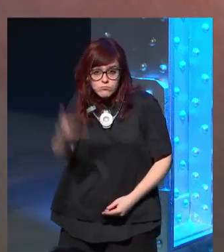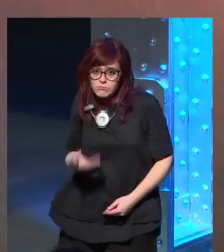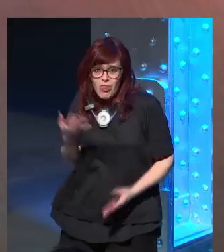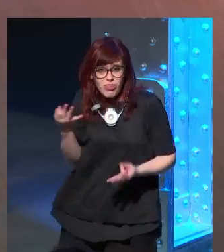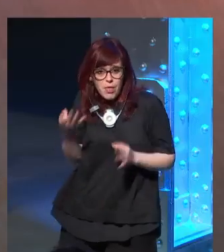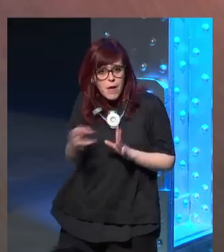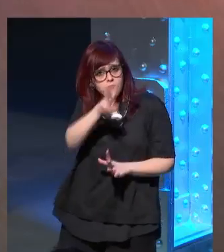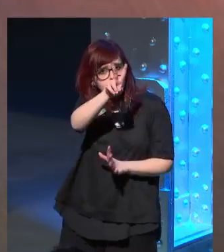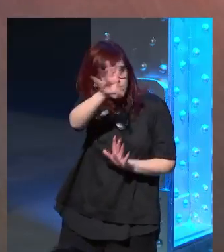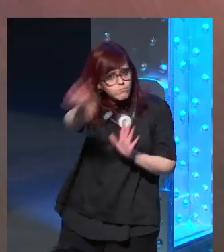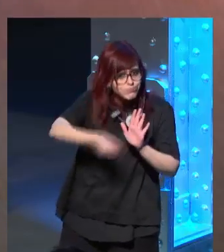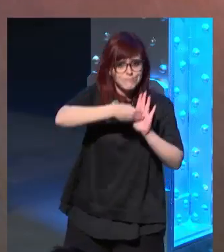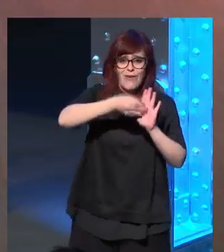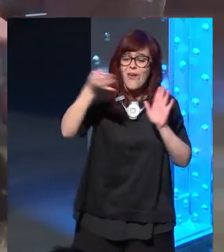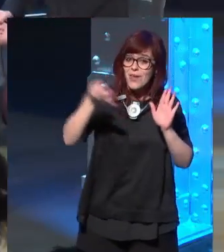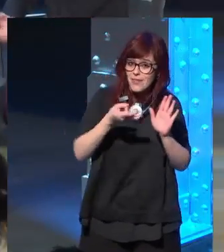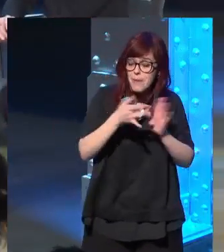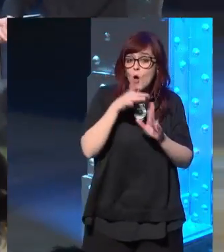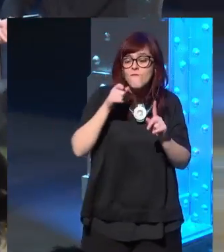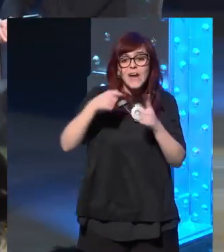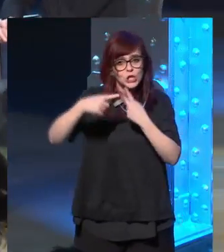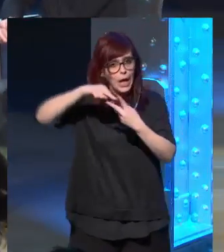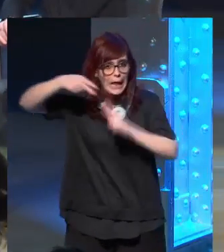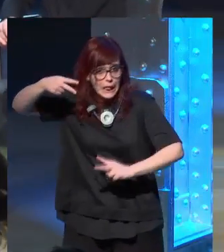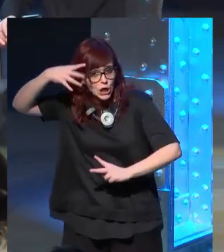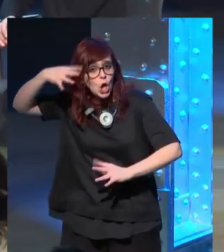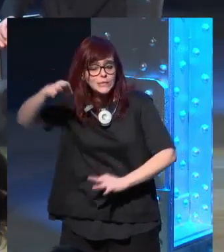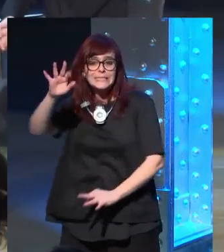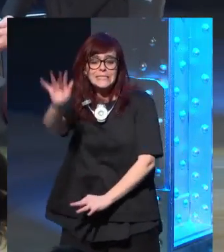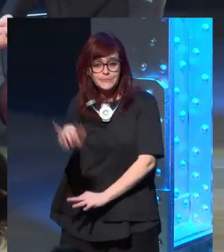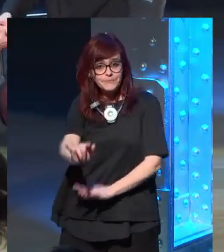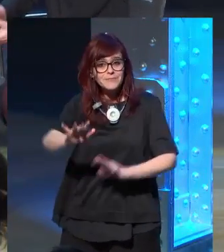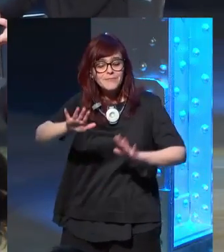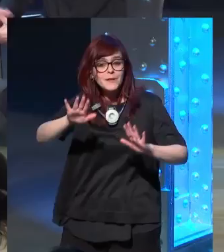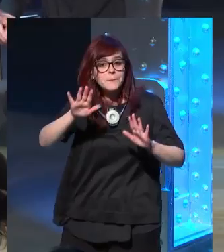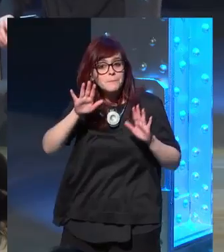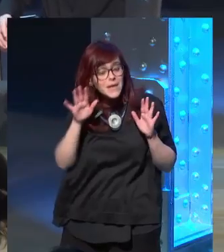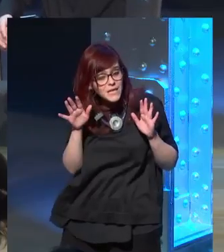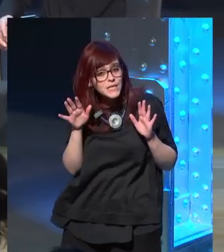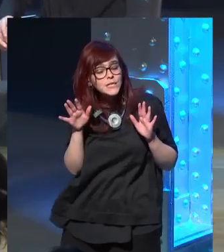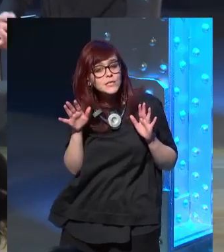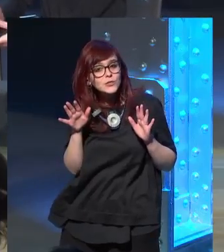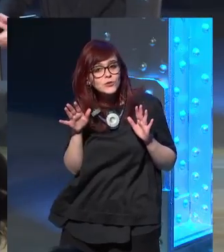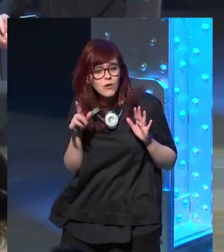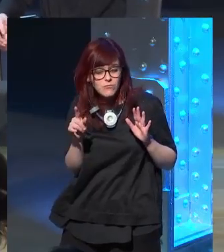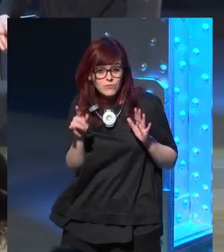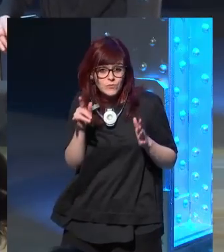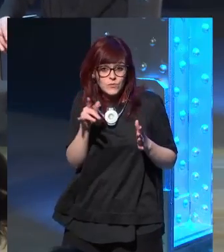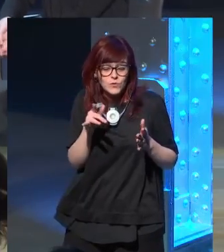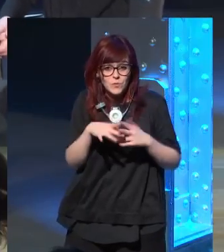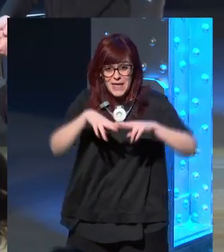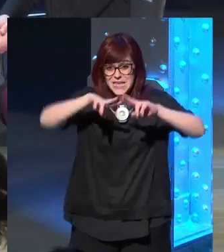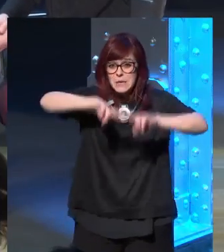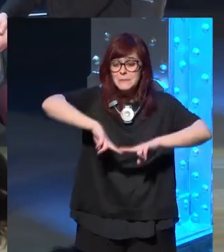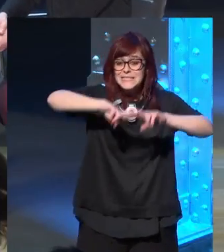social, apart from the genetic factors, I guess the clearest finding in happiness research is the importance of